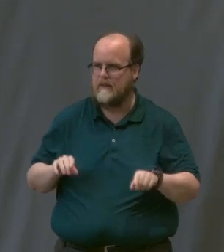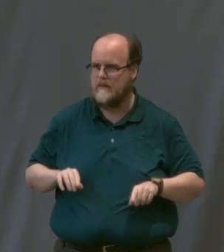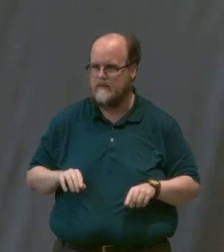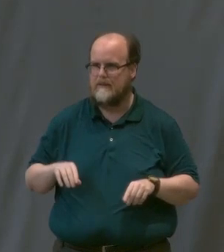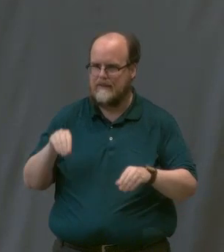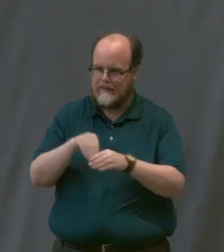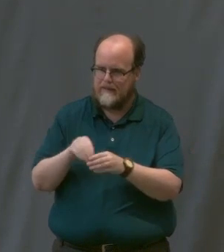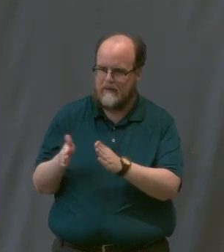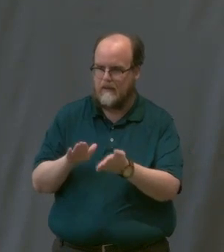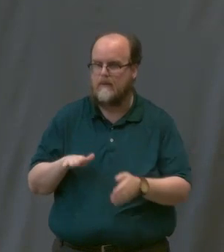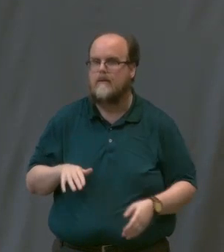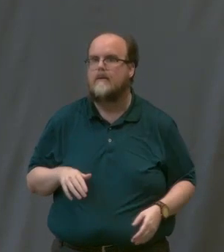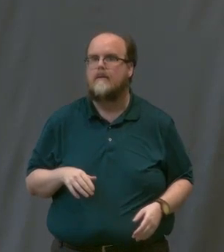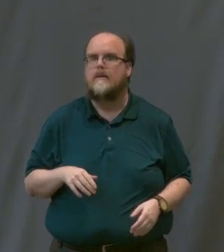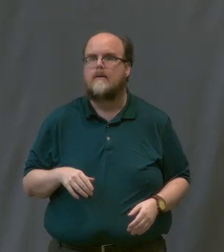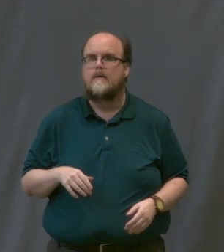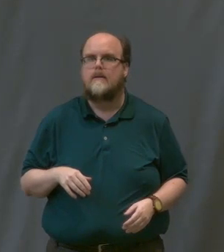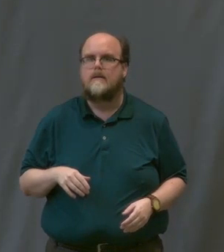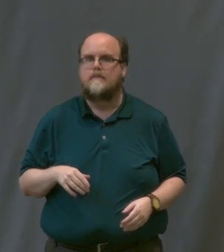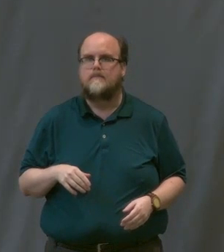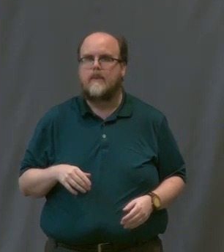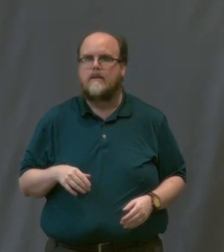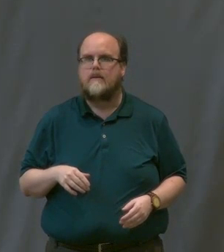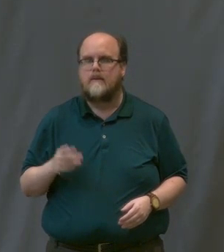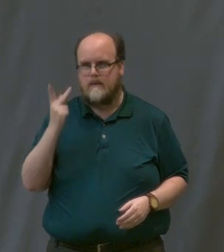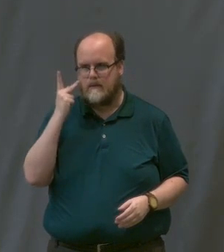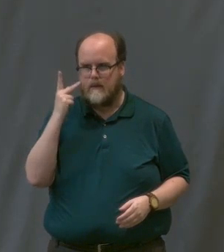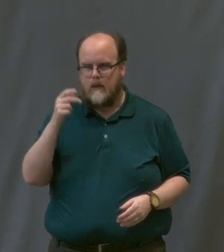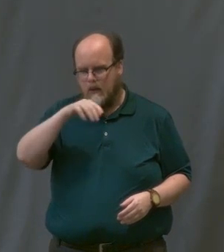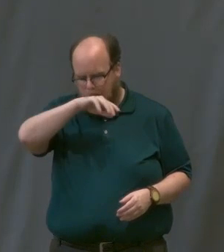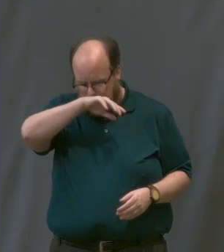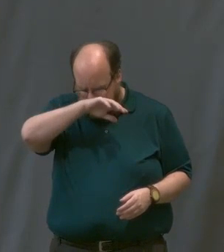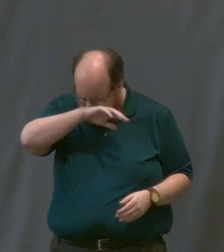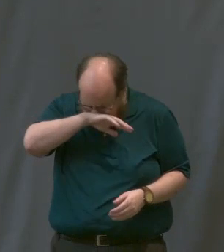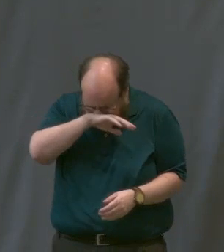Well, let's, what do you say we go to the Bible and see what the Bible says about this, okay?